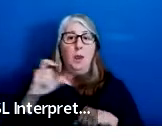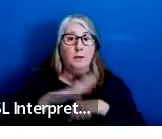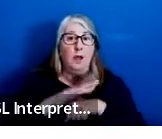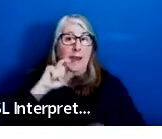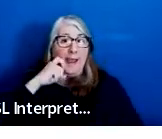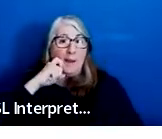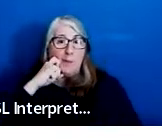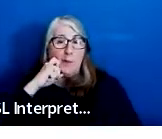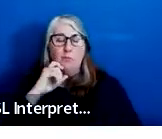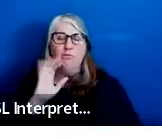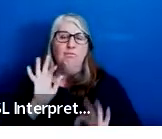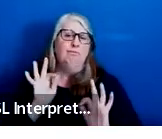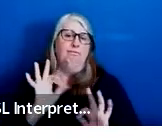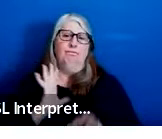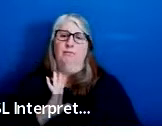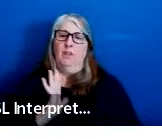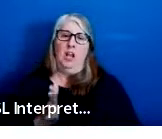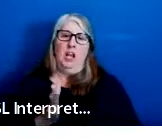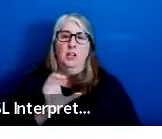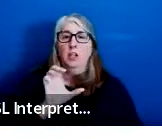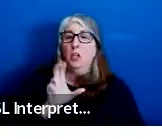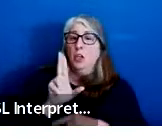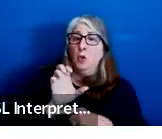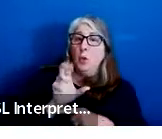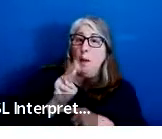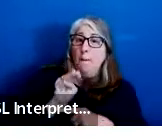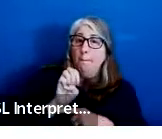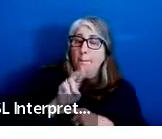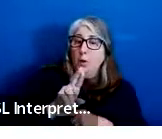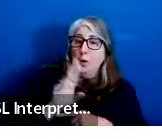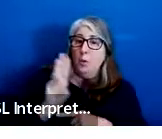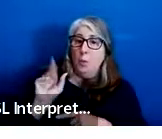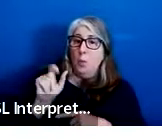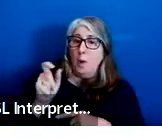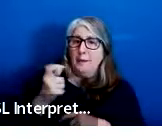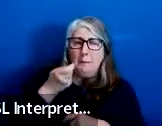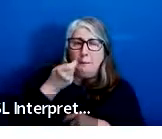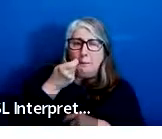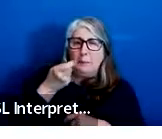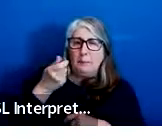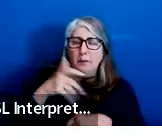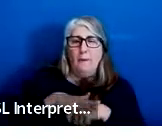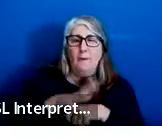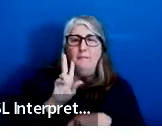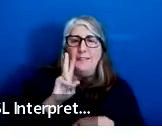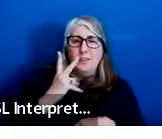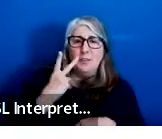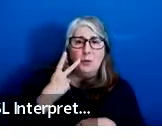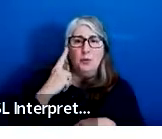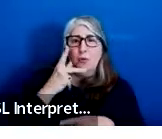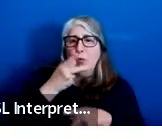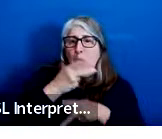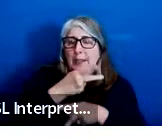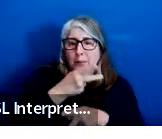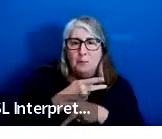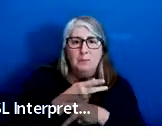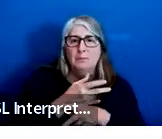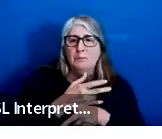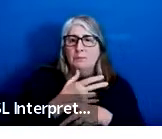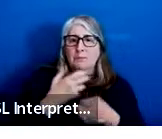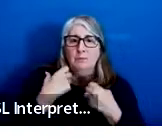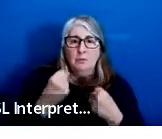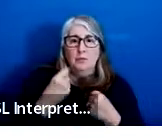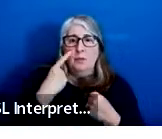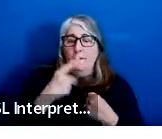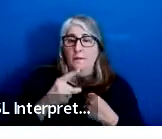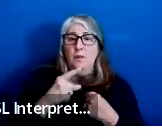the small, or a cucumber, the small amount of wax that tends to be on vegetables to keep them shelf stable won't impact